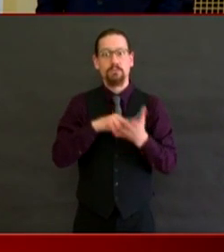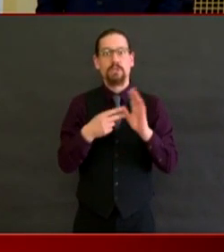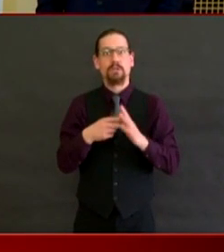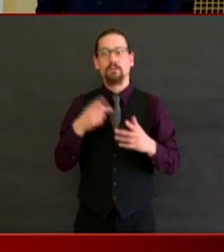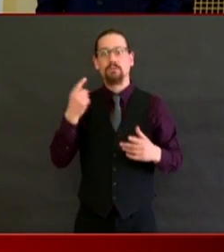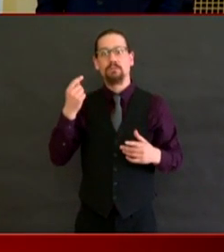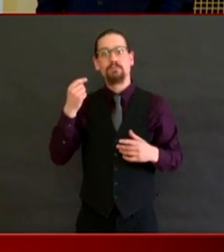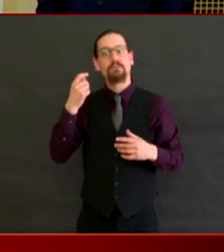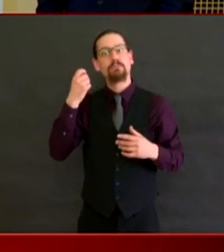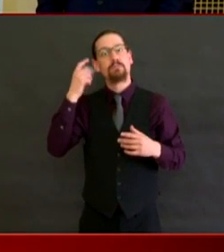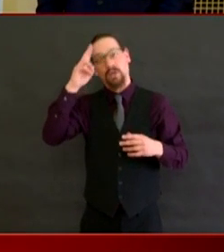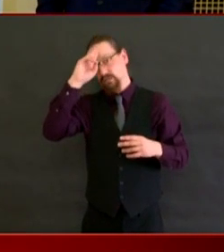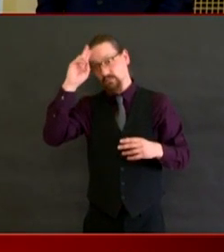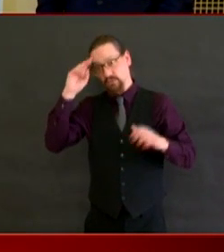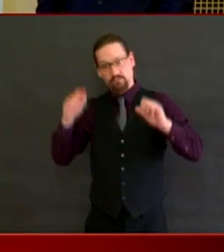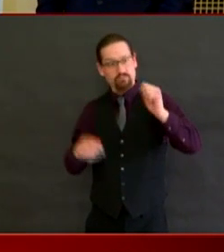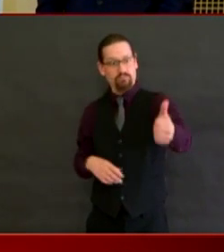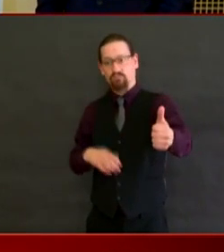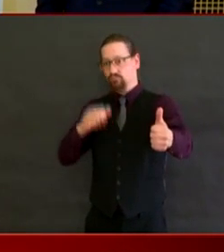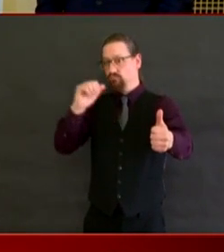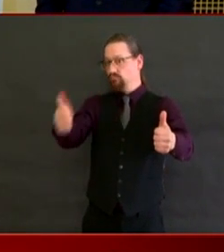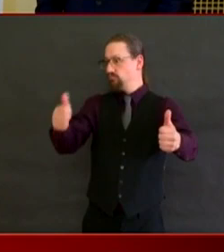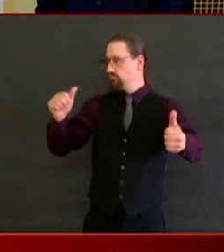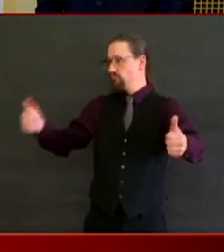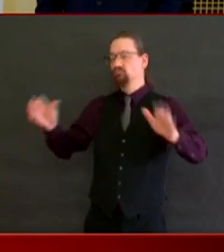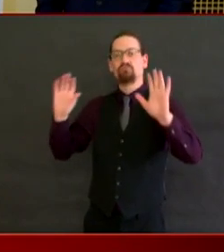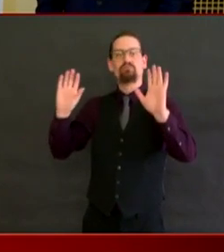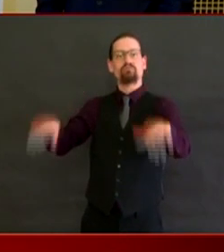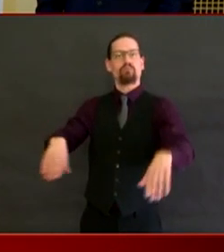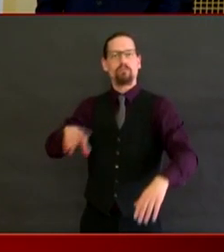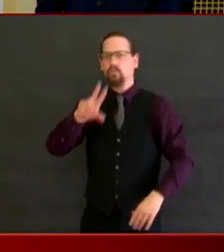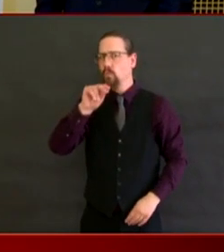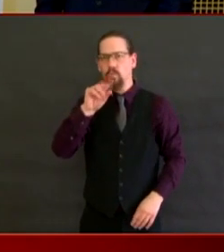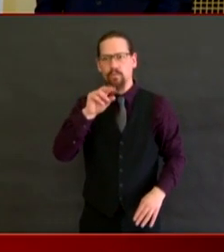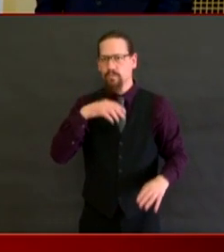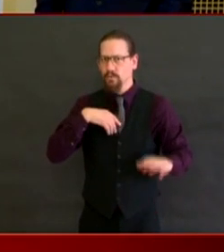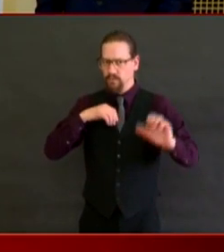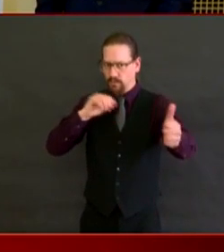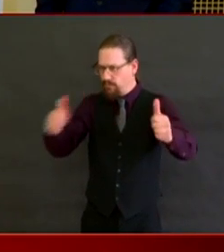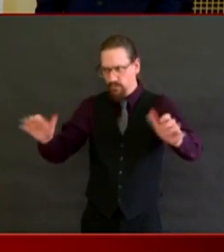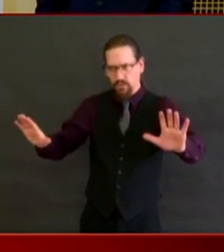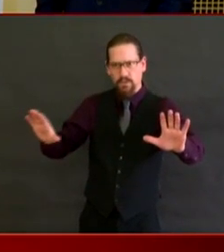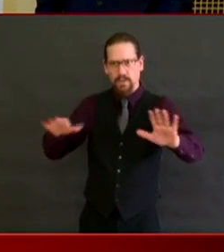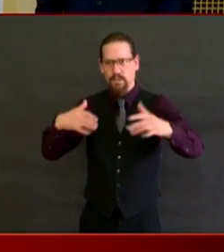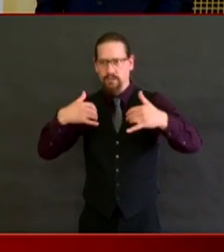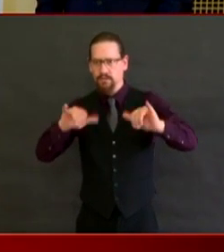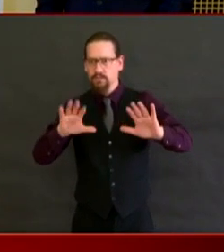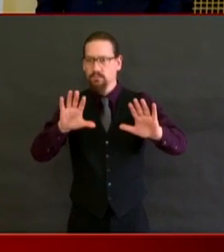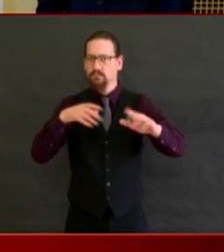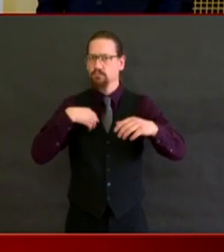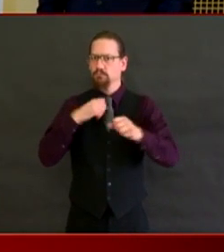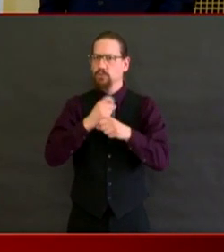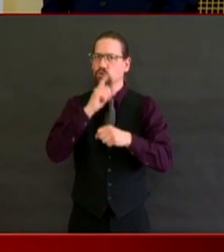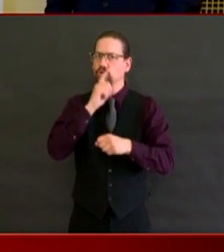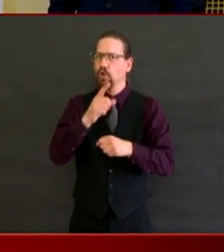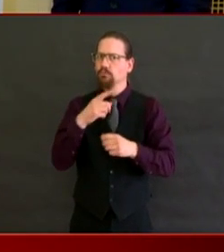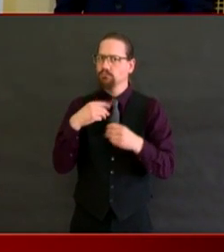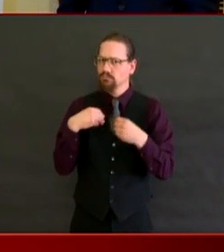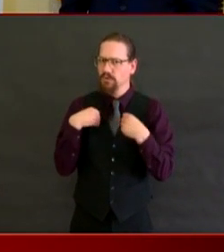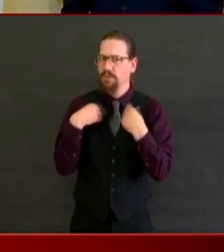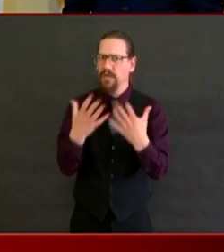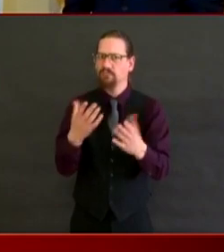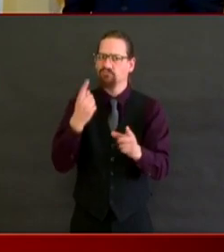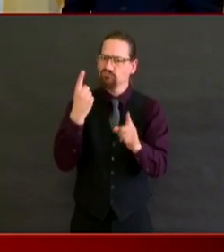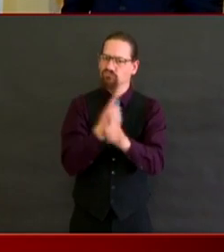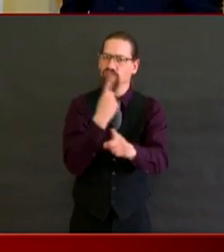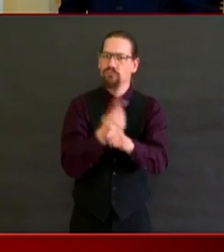but we're looking to make sure it has the services that are needed. And to finish the question, are we paying the convention center to use it